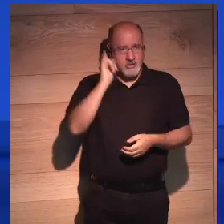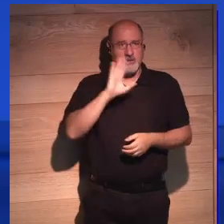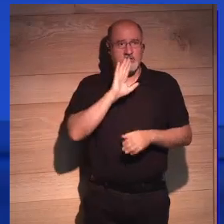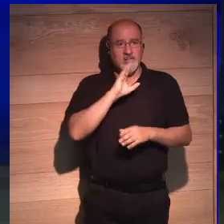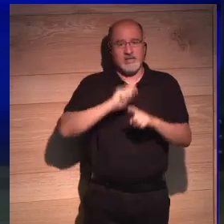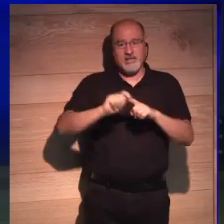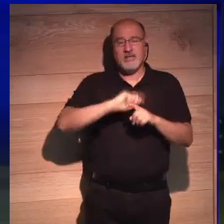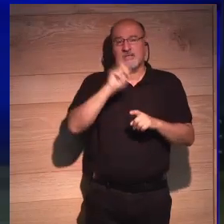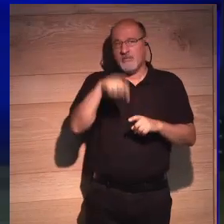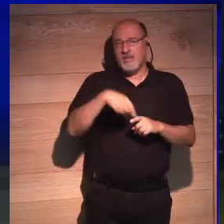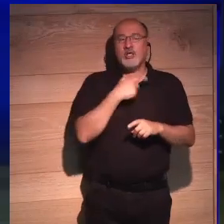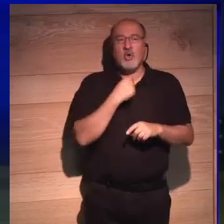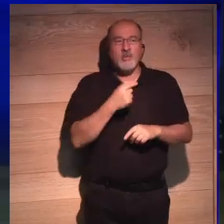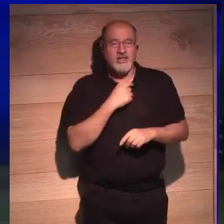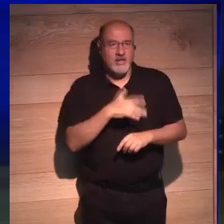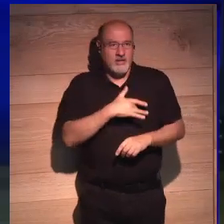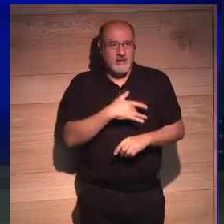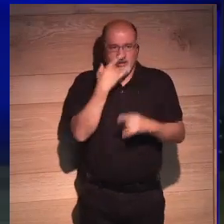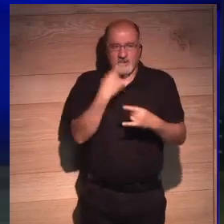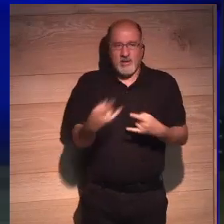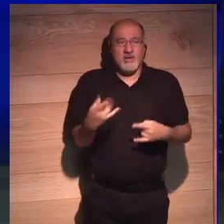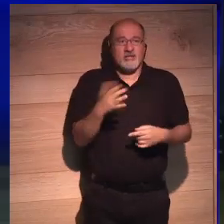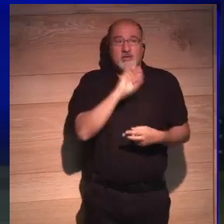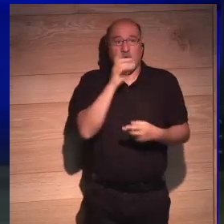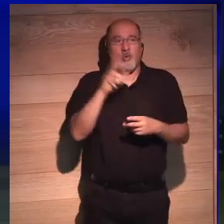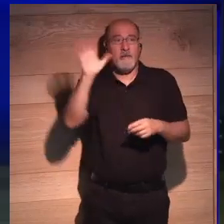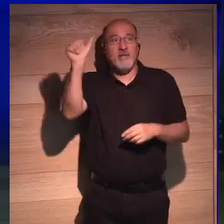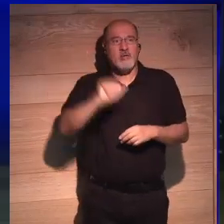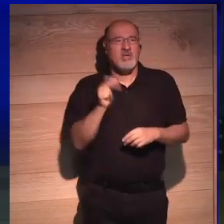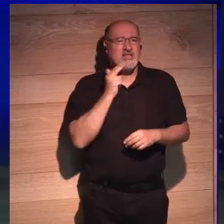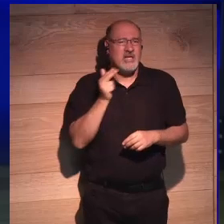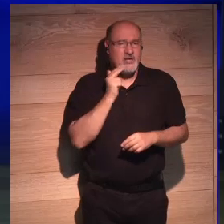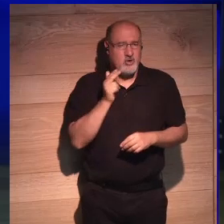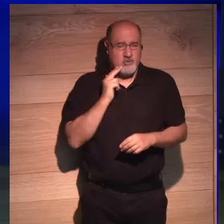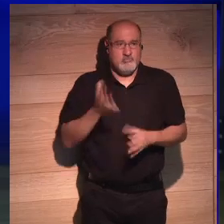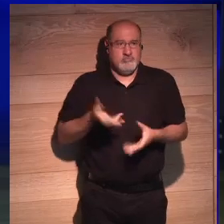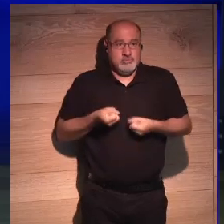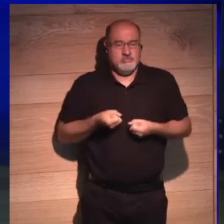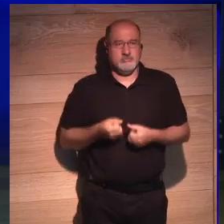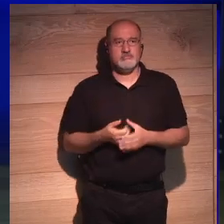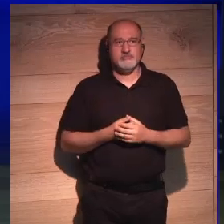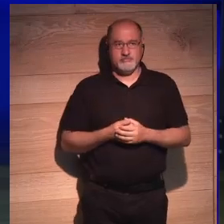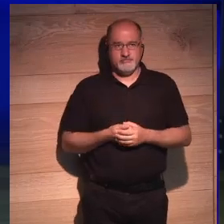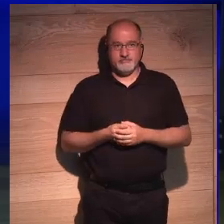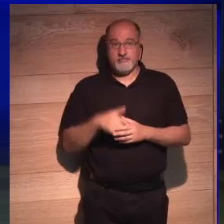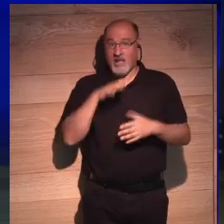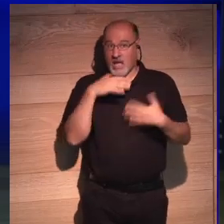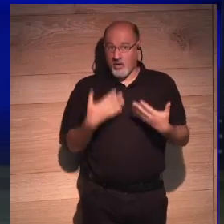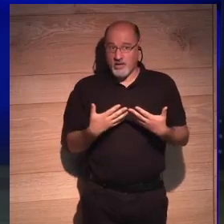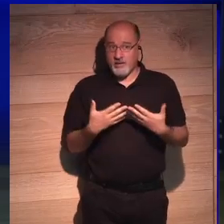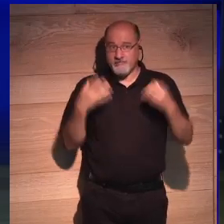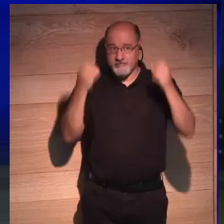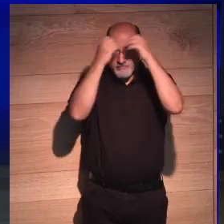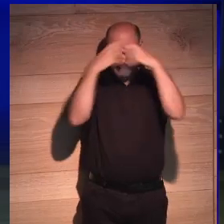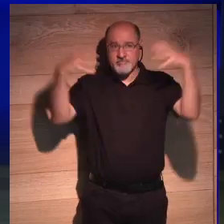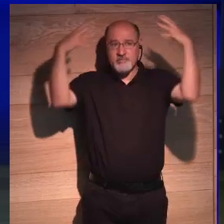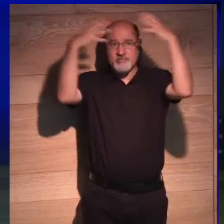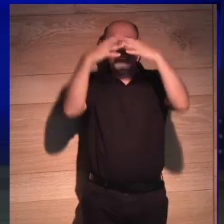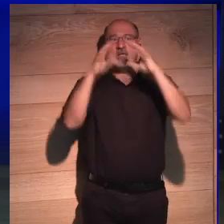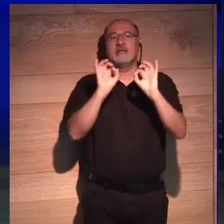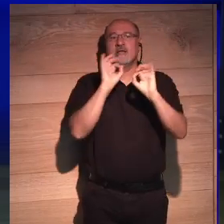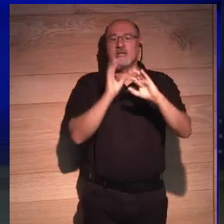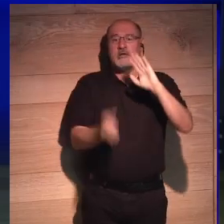Let's now think about it. Okay, yes, there is opportunity here as an art form, but that's